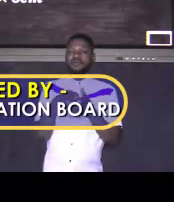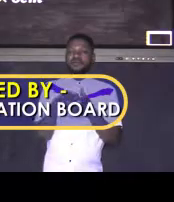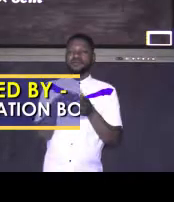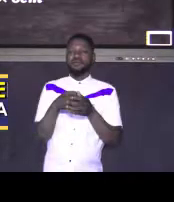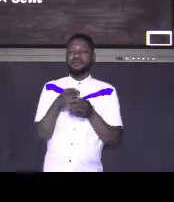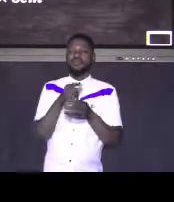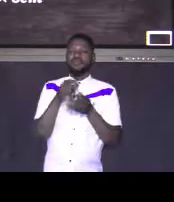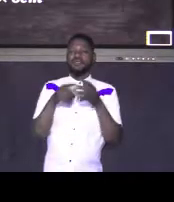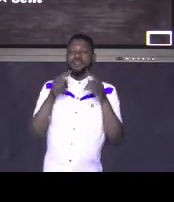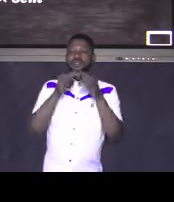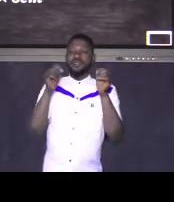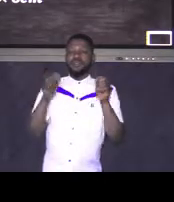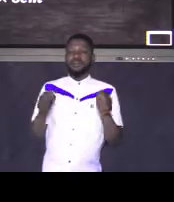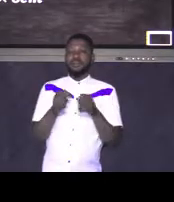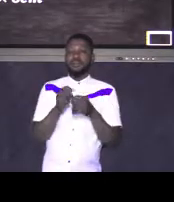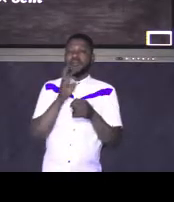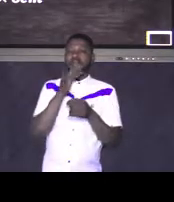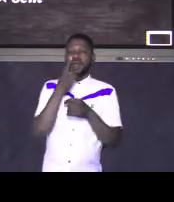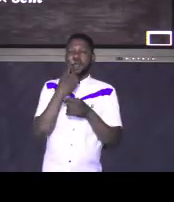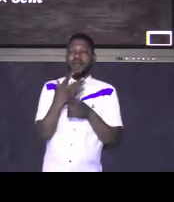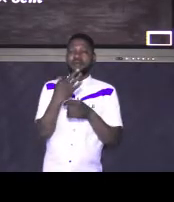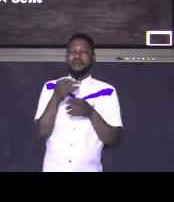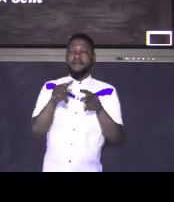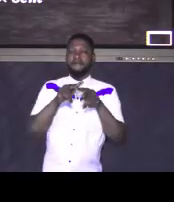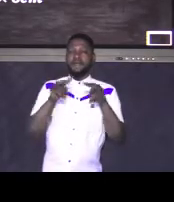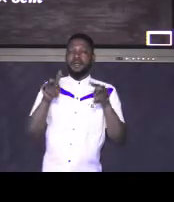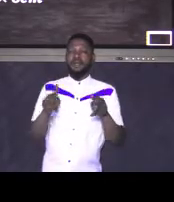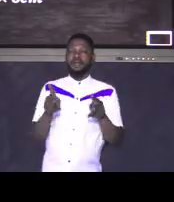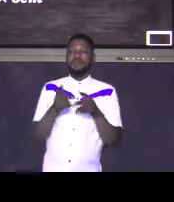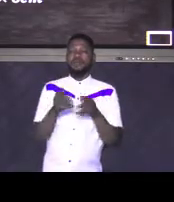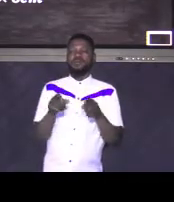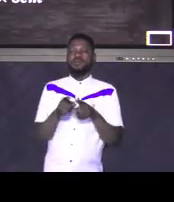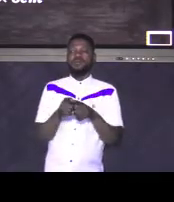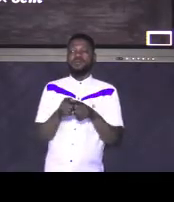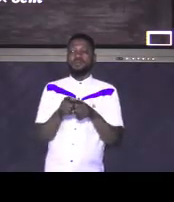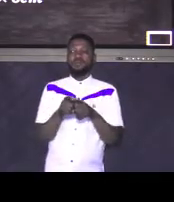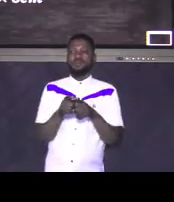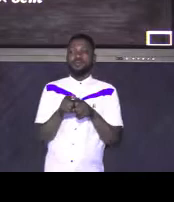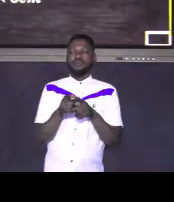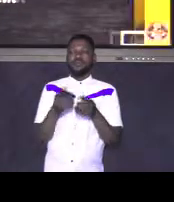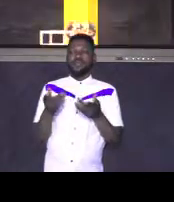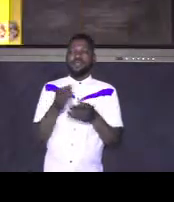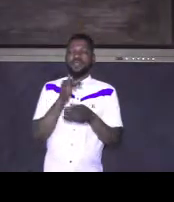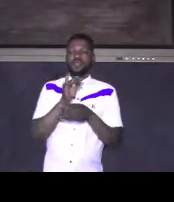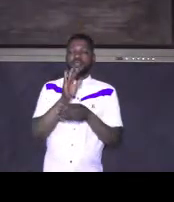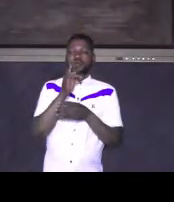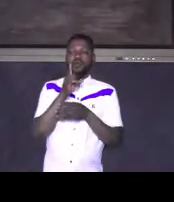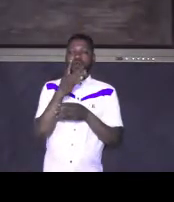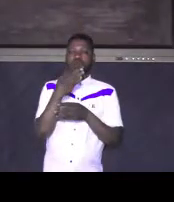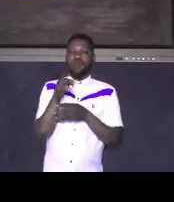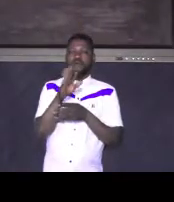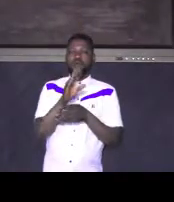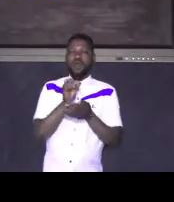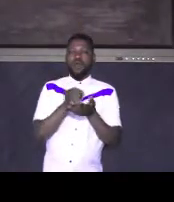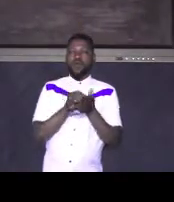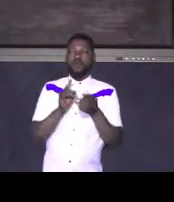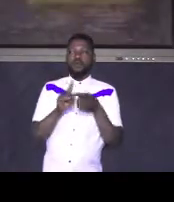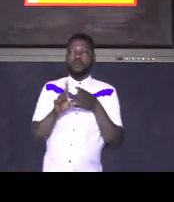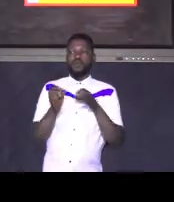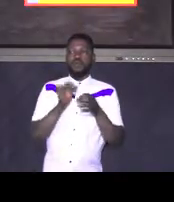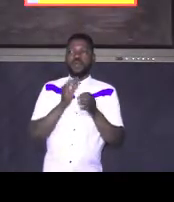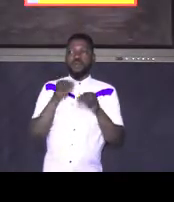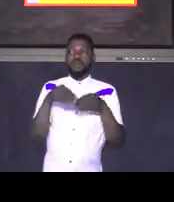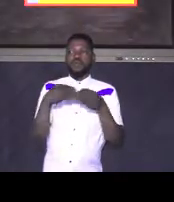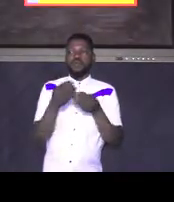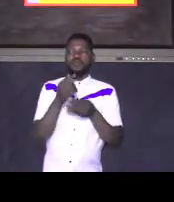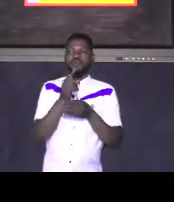it, because all trapezoids are half of parallelograms. So here is one of your own to